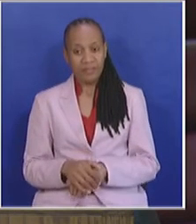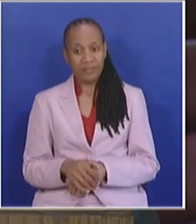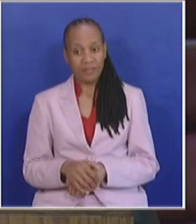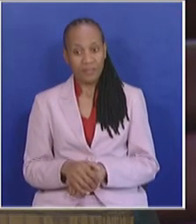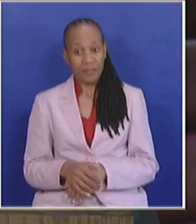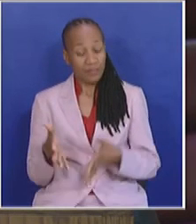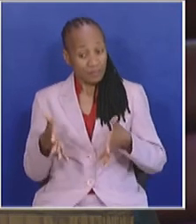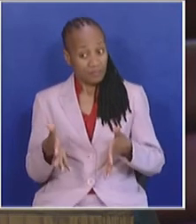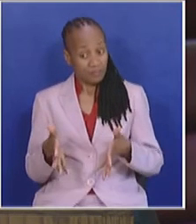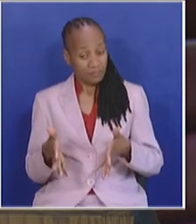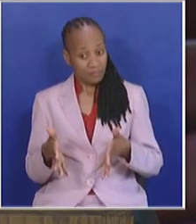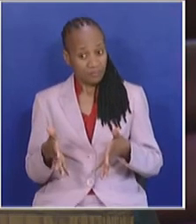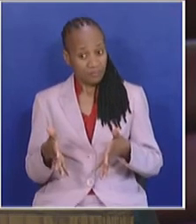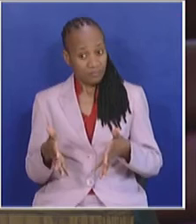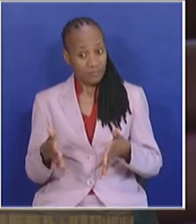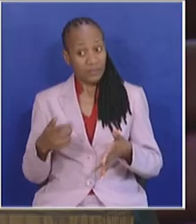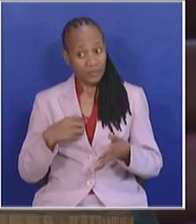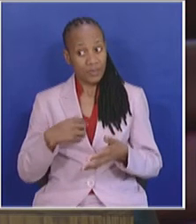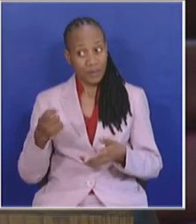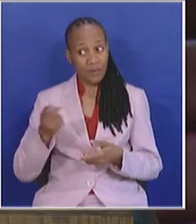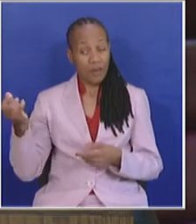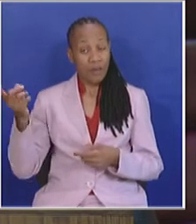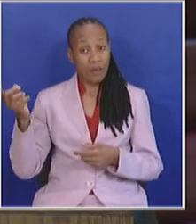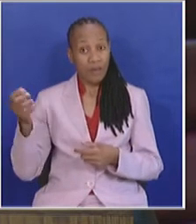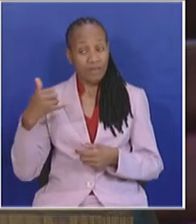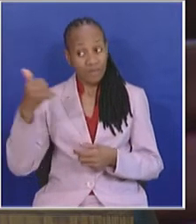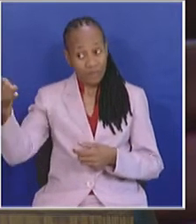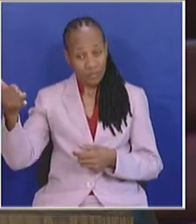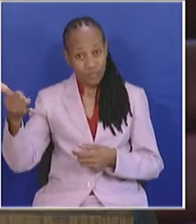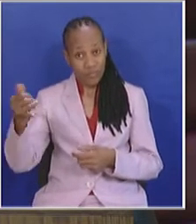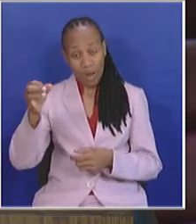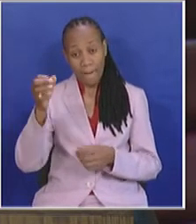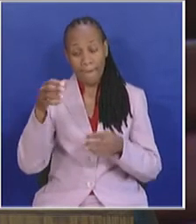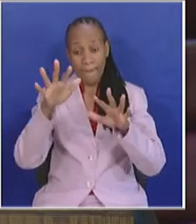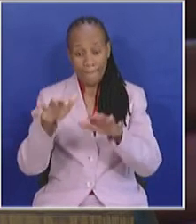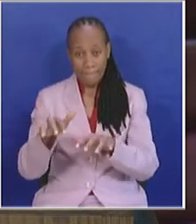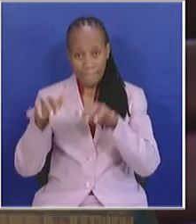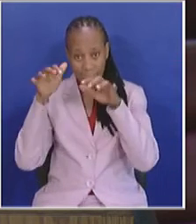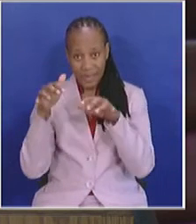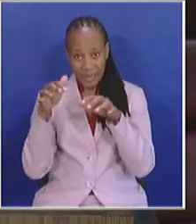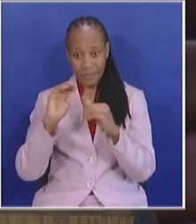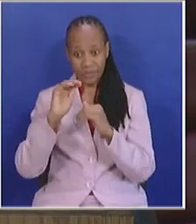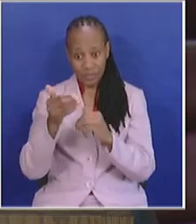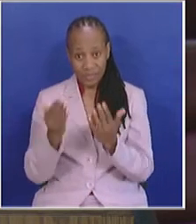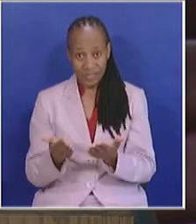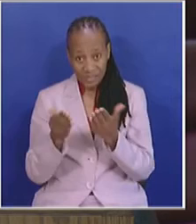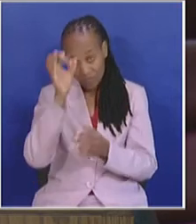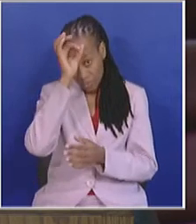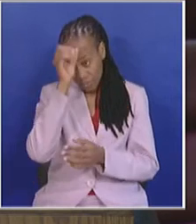me with no choice but to call on Parliament's protective services to help the usher to remove you from this house.